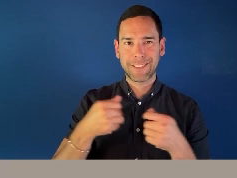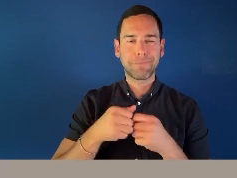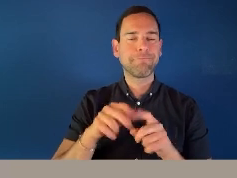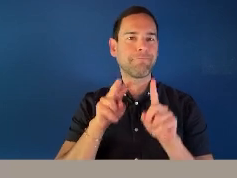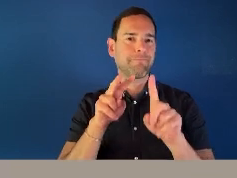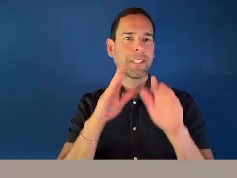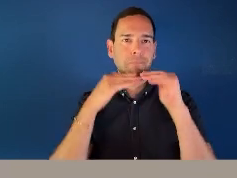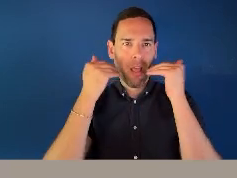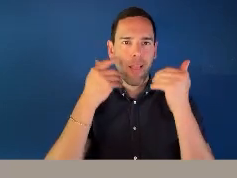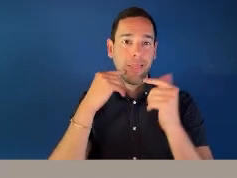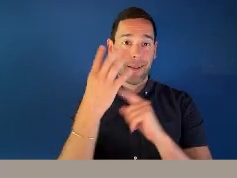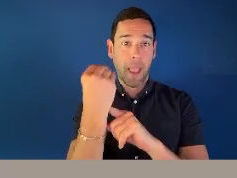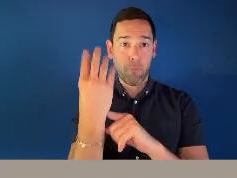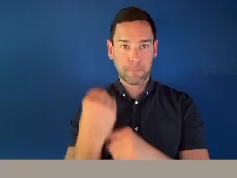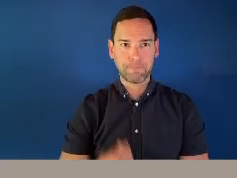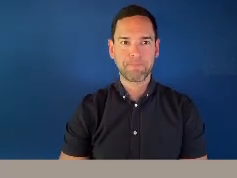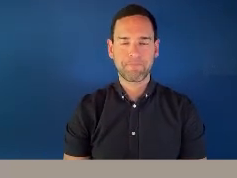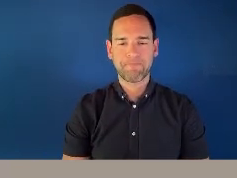in the same position.